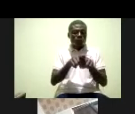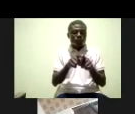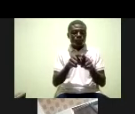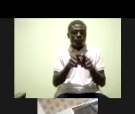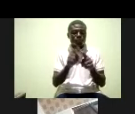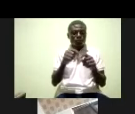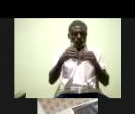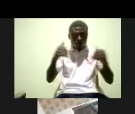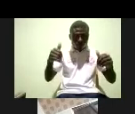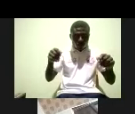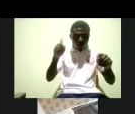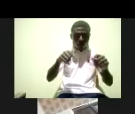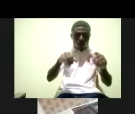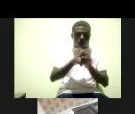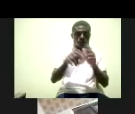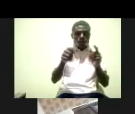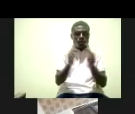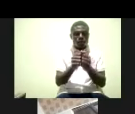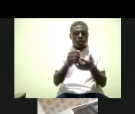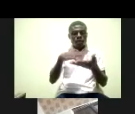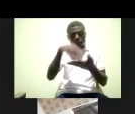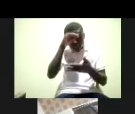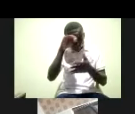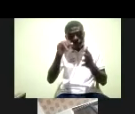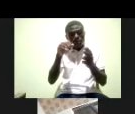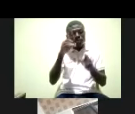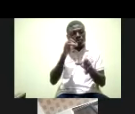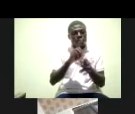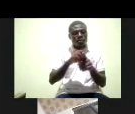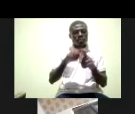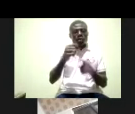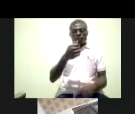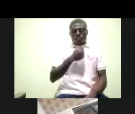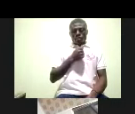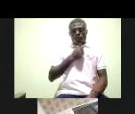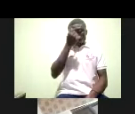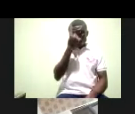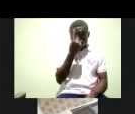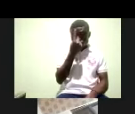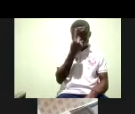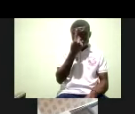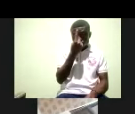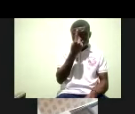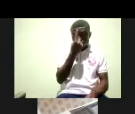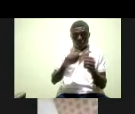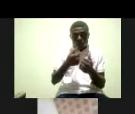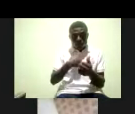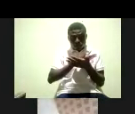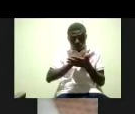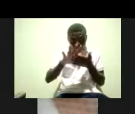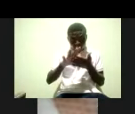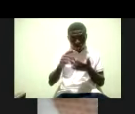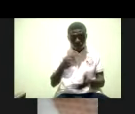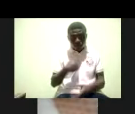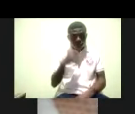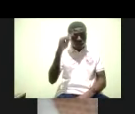it as a part of learning disability, but for my own understanding and clarity, I think